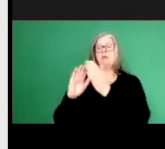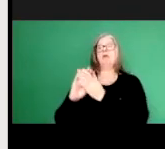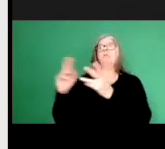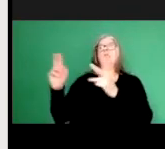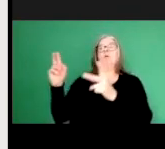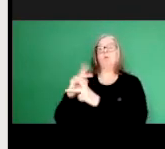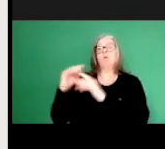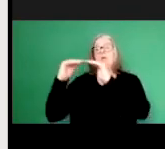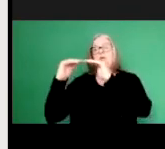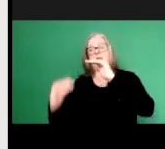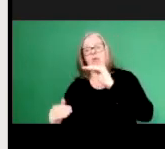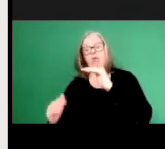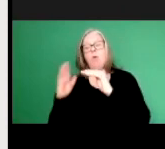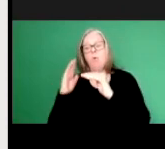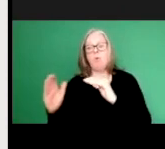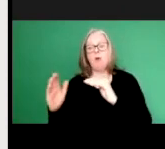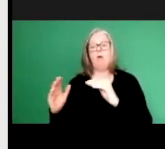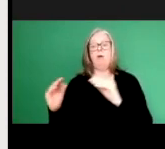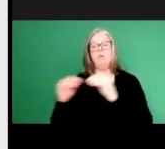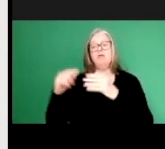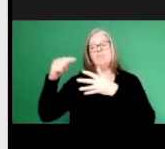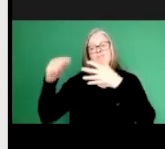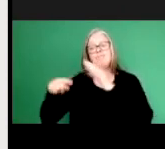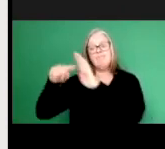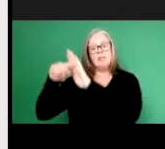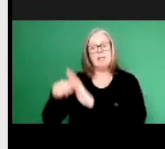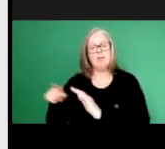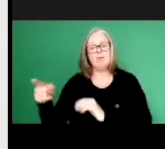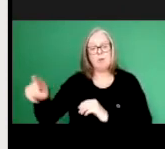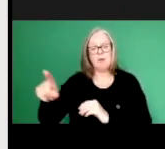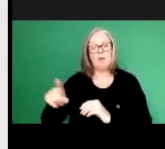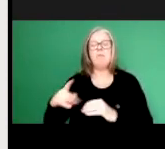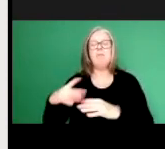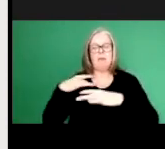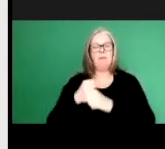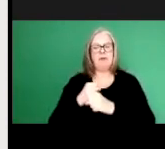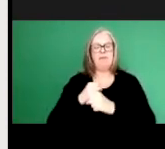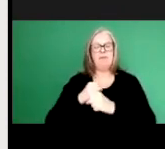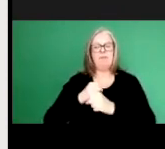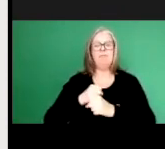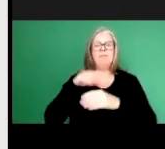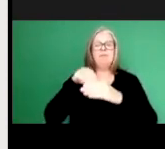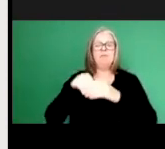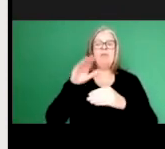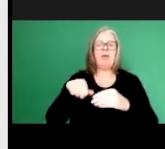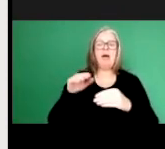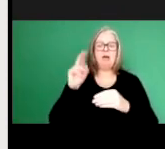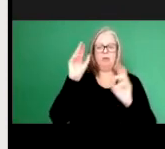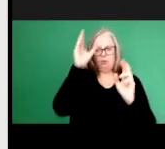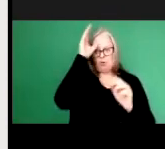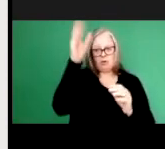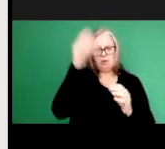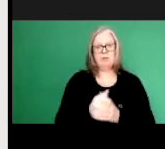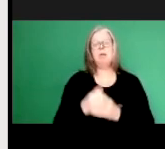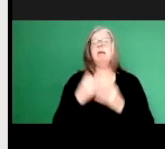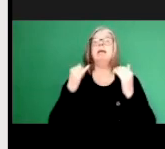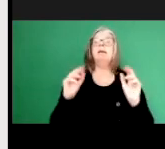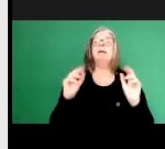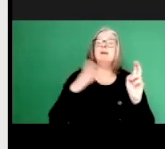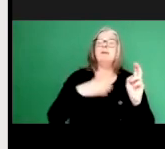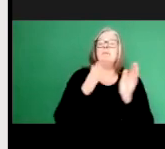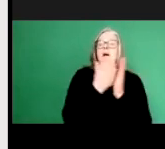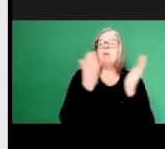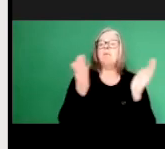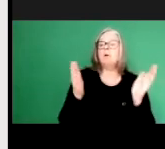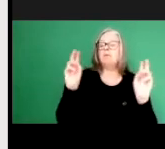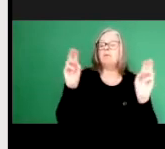environmental racism and climate injustice and violence. Let me talk briefly about, um, environmental justice and a moment of danger. Um, so